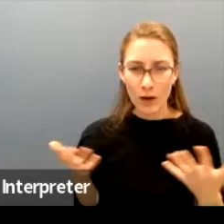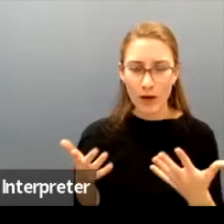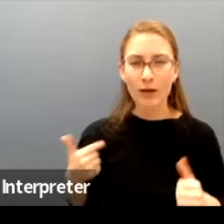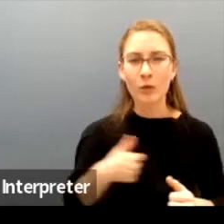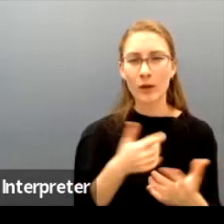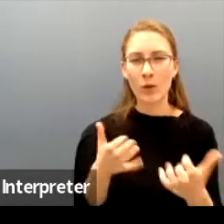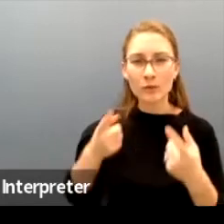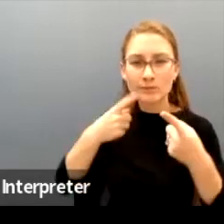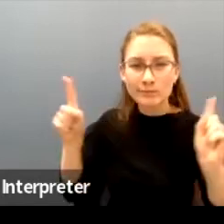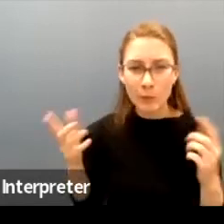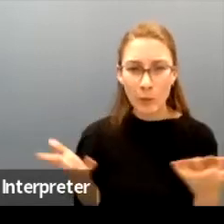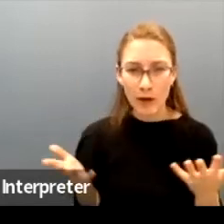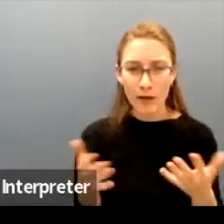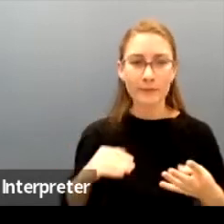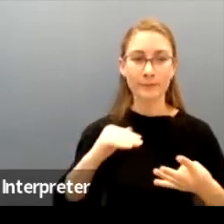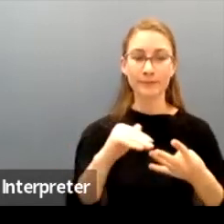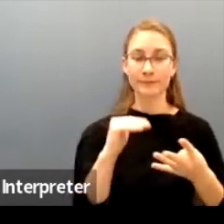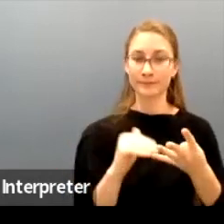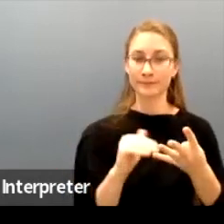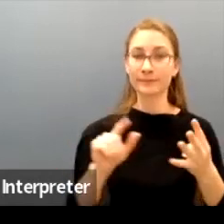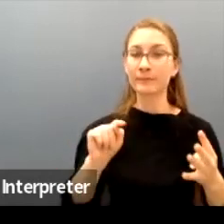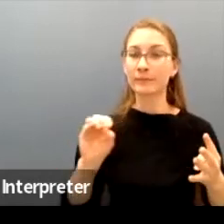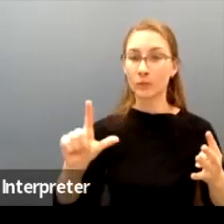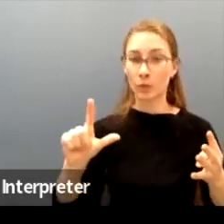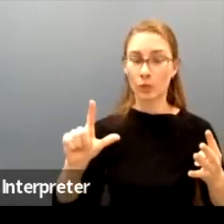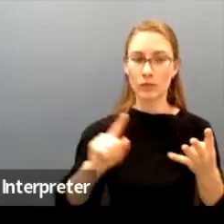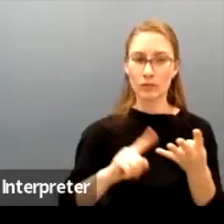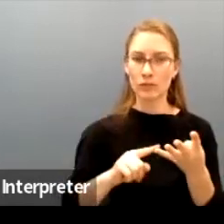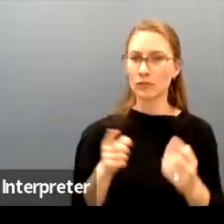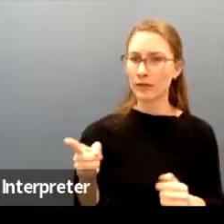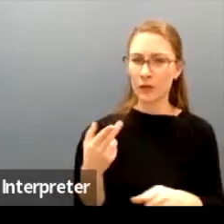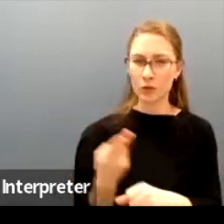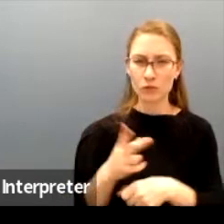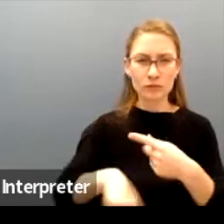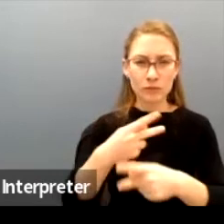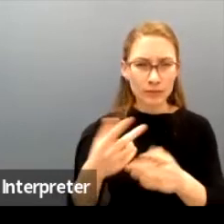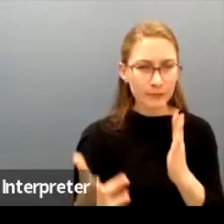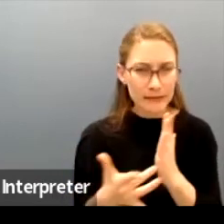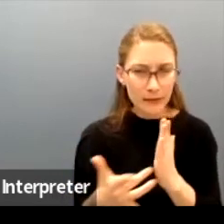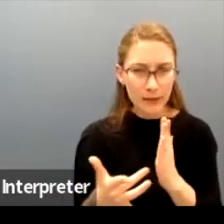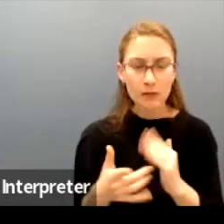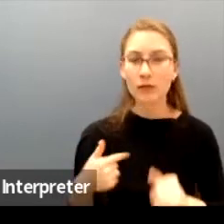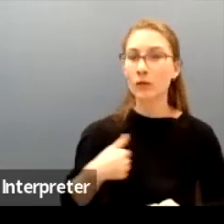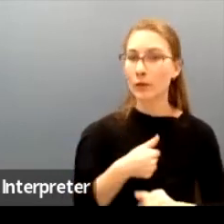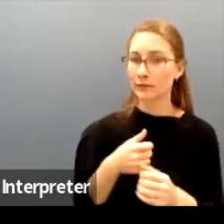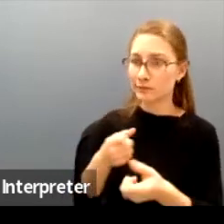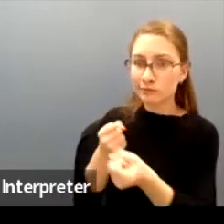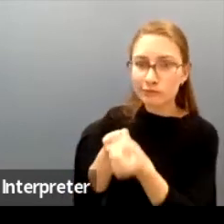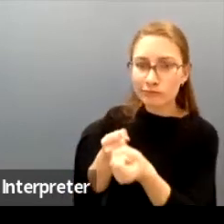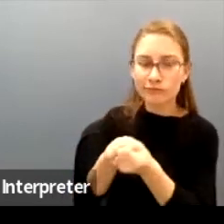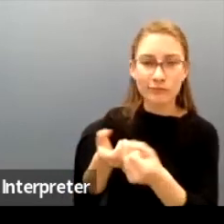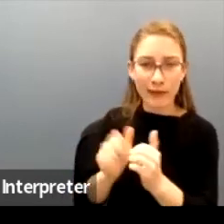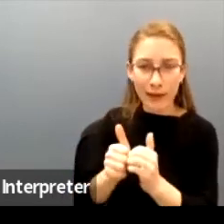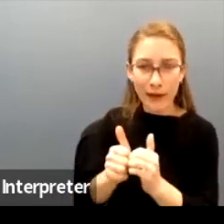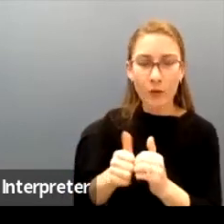And then finally, it's the tool. What device are they being used, or what devices rather are being used to support the individual? What type of device? Is it a low